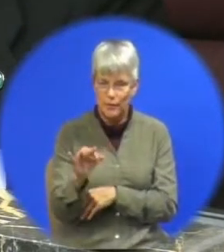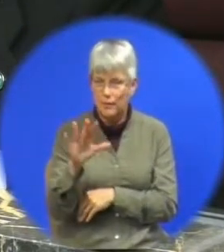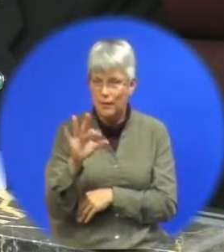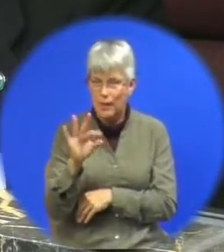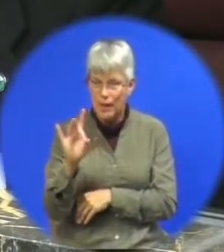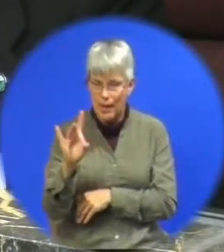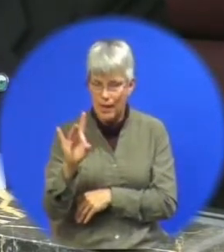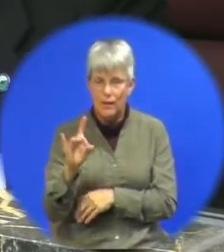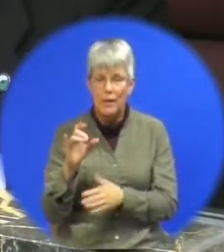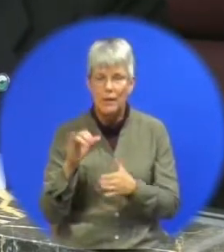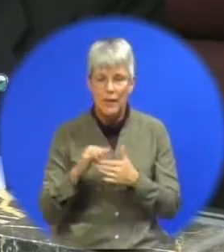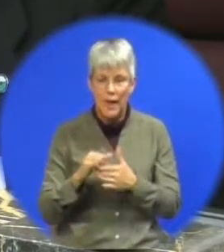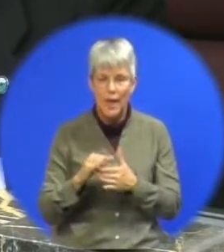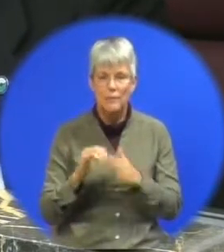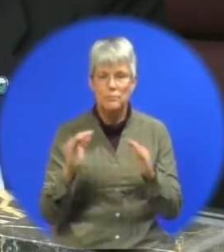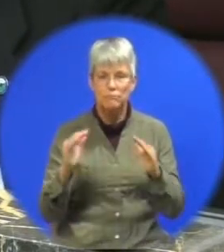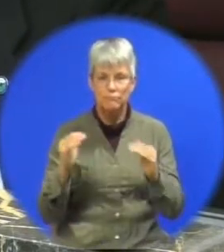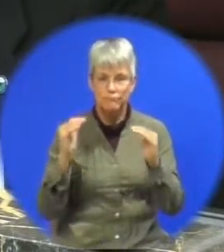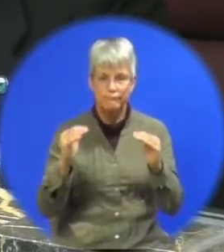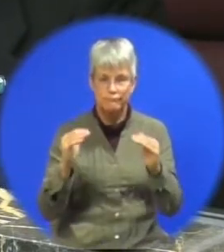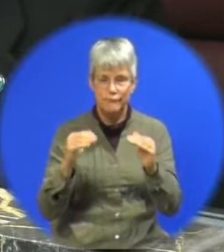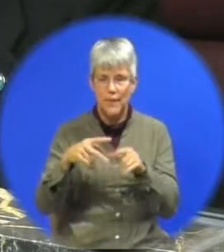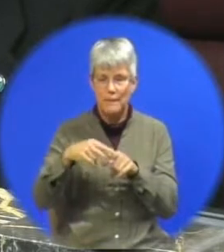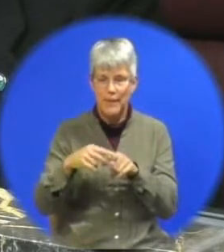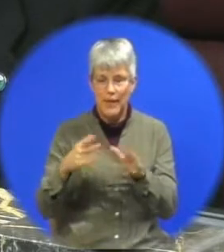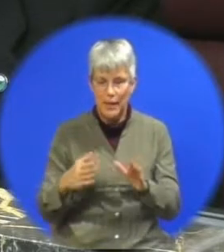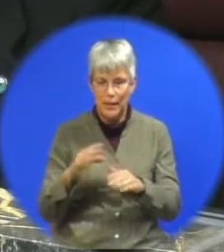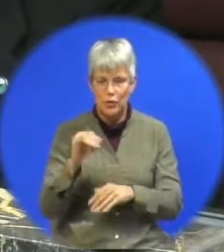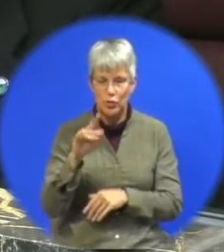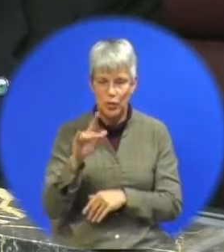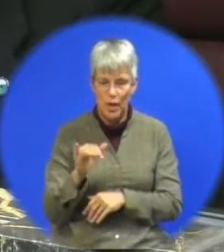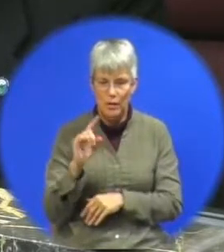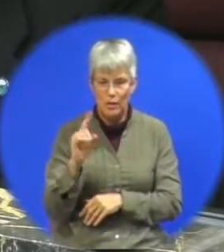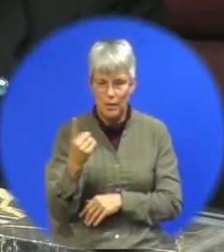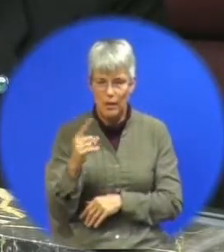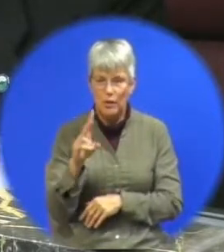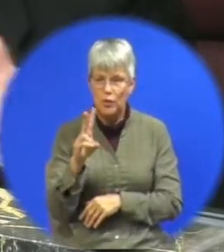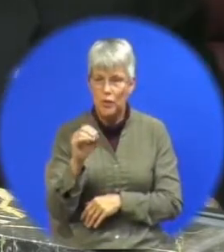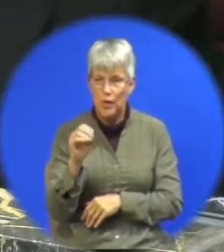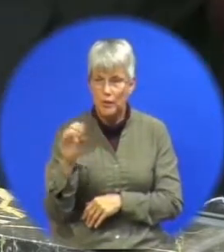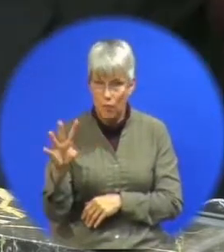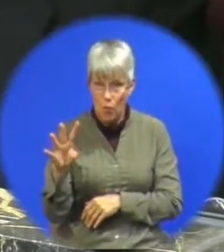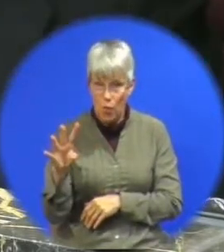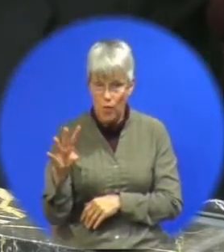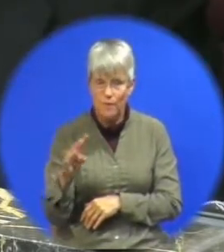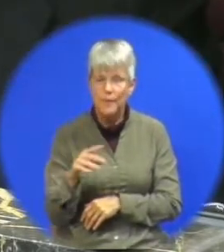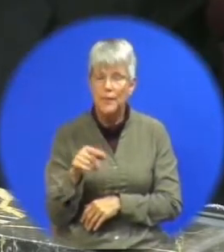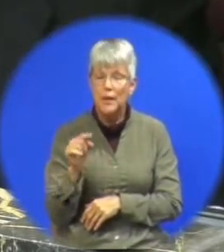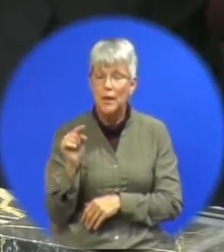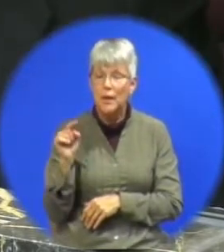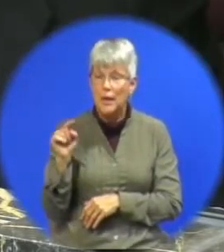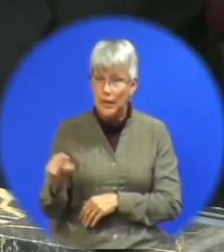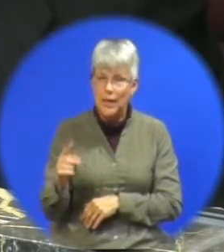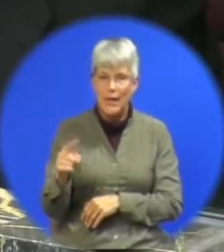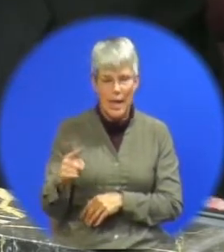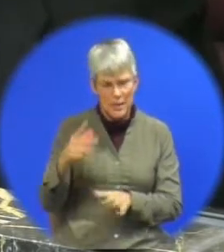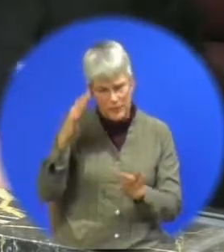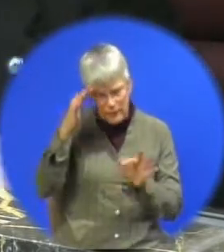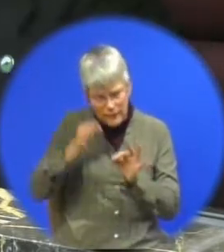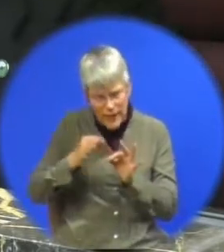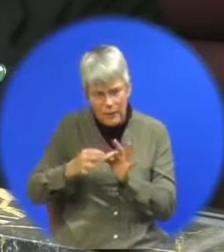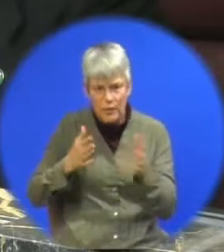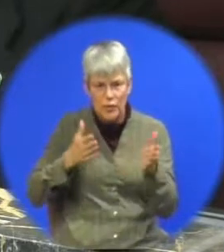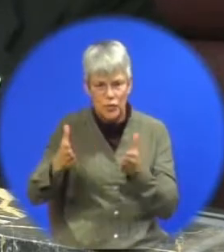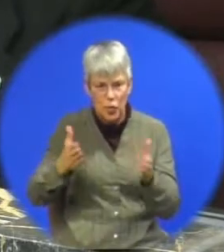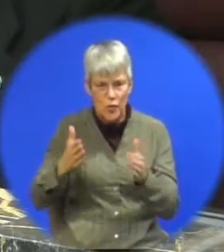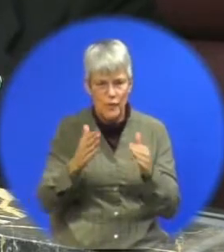reclassified as a mechanic on July 1, 2004. And whereas Fred Harold Steins, Jr. has faithfully served the city of Morganton